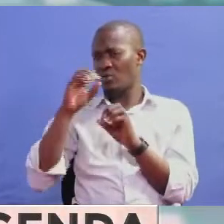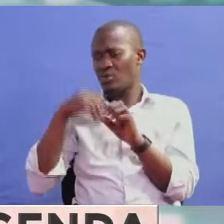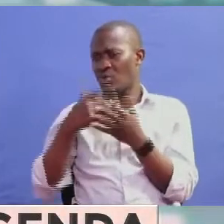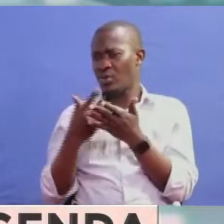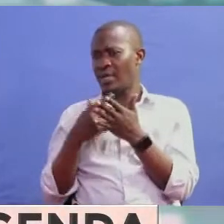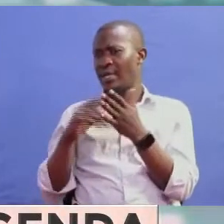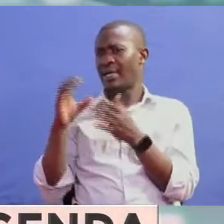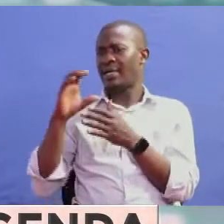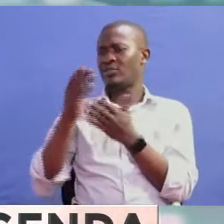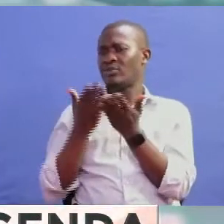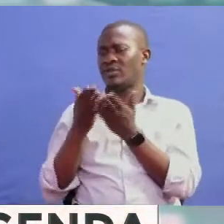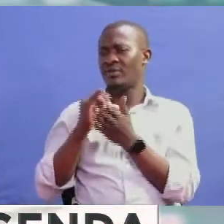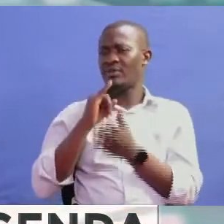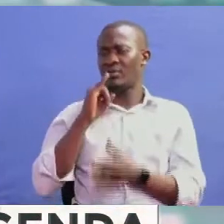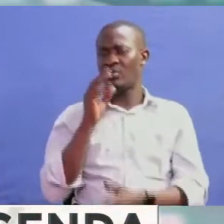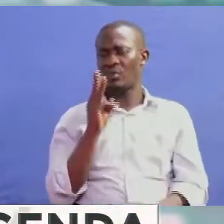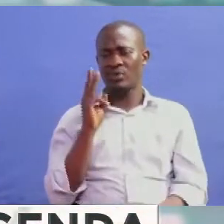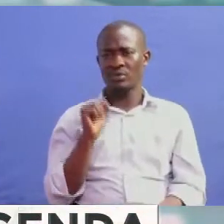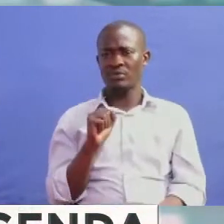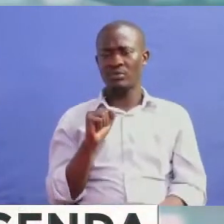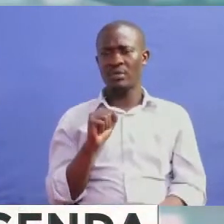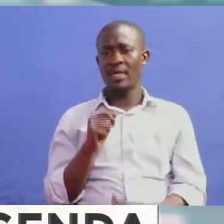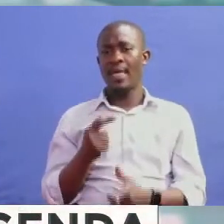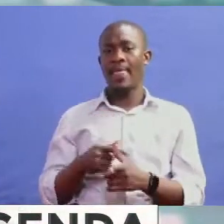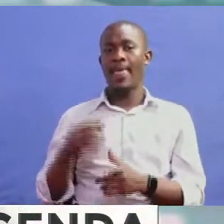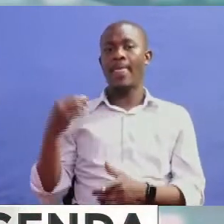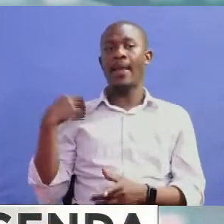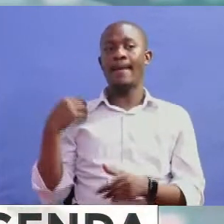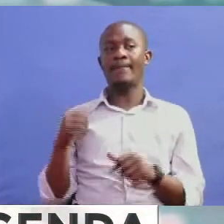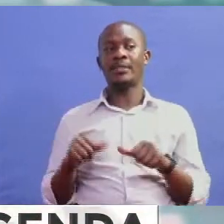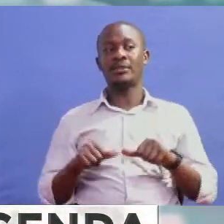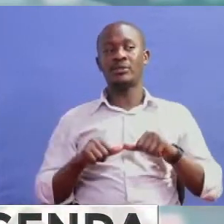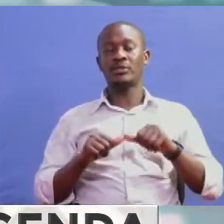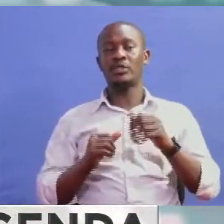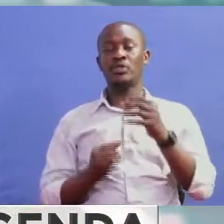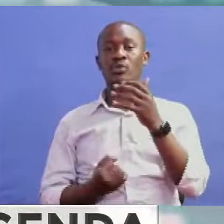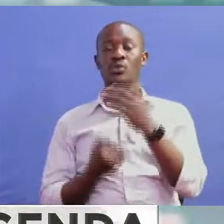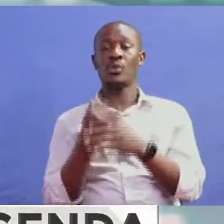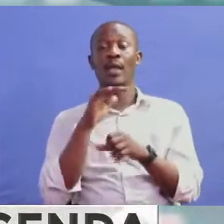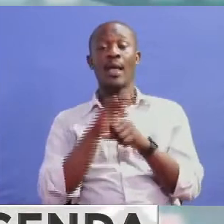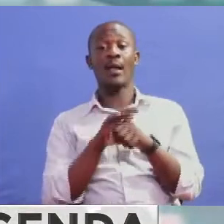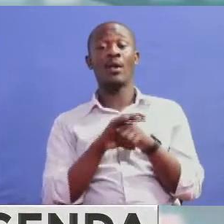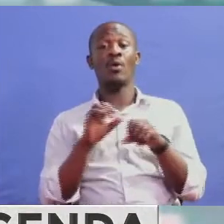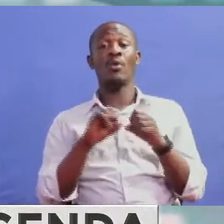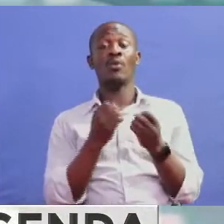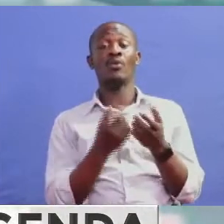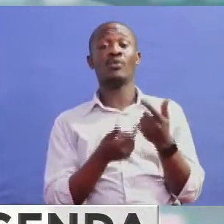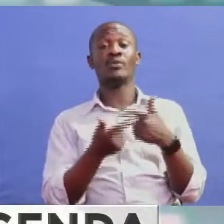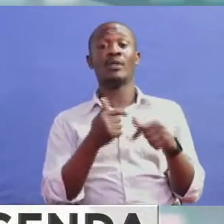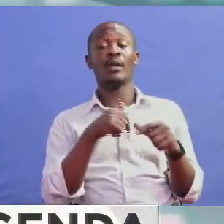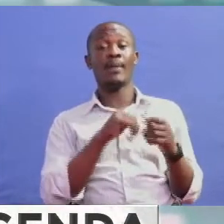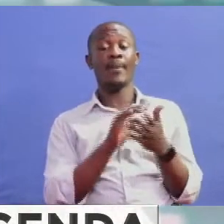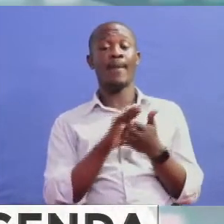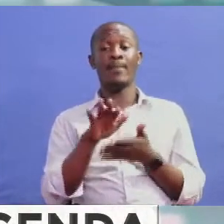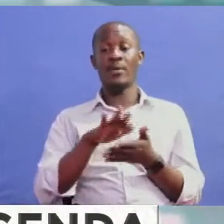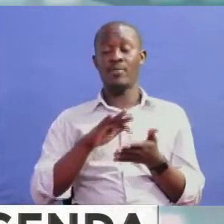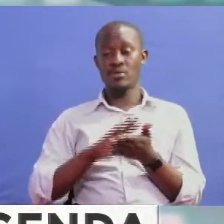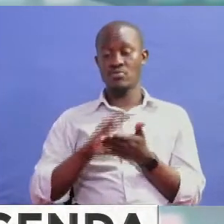is or what Customer Service Week is. But the number is still growing. Many organizations are now appreciating the place of the